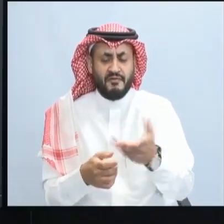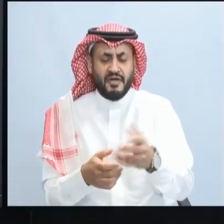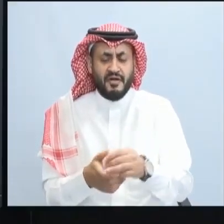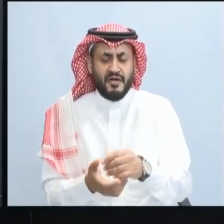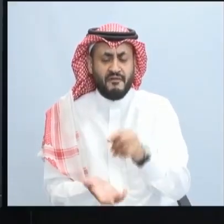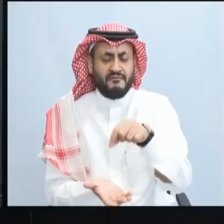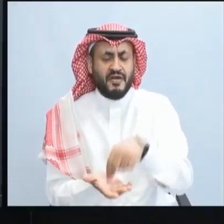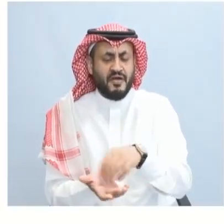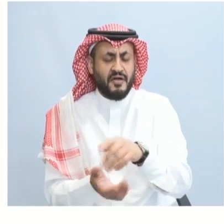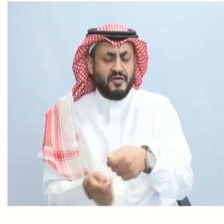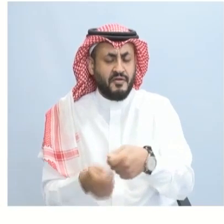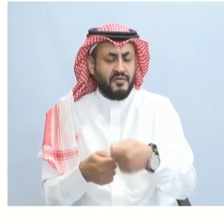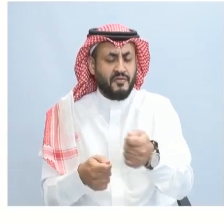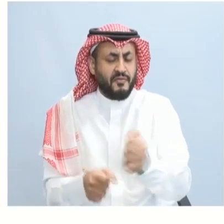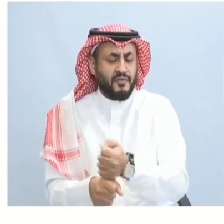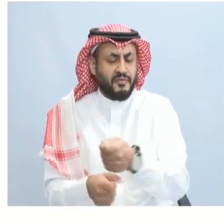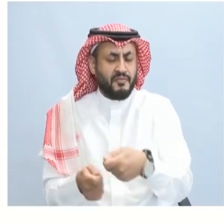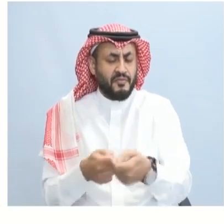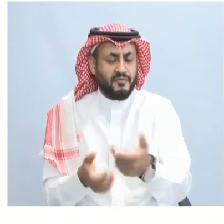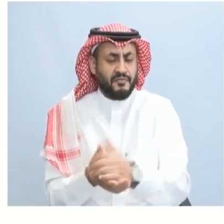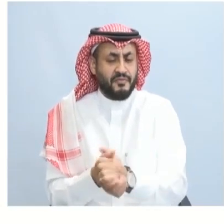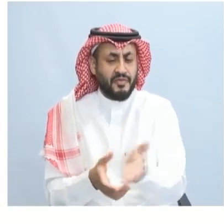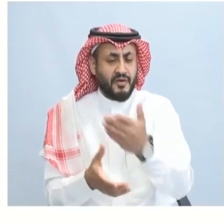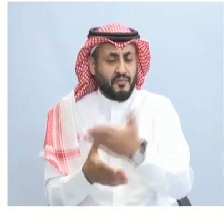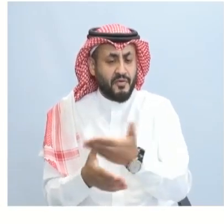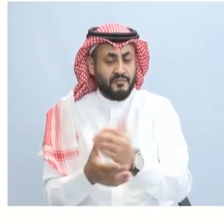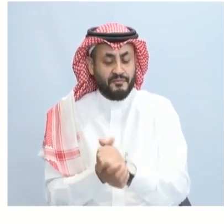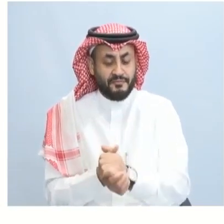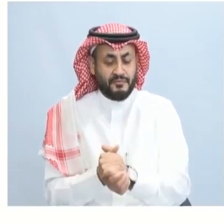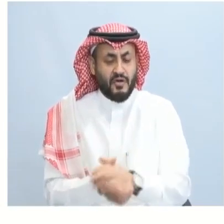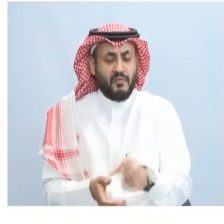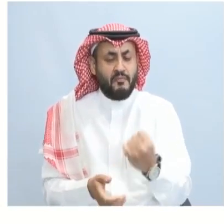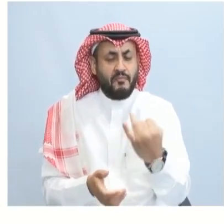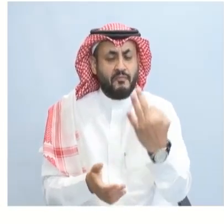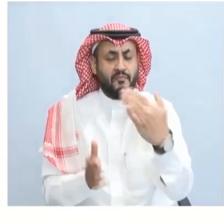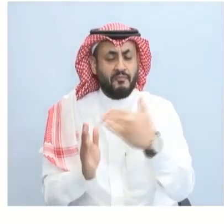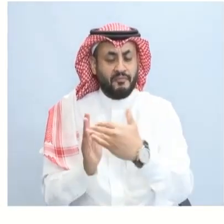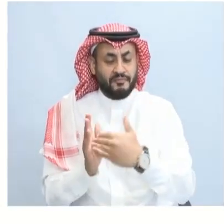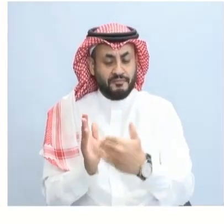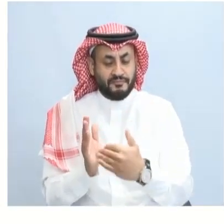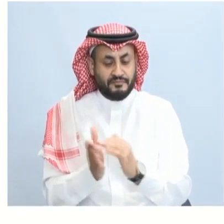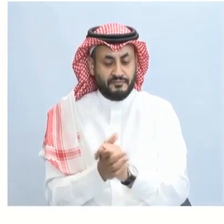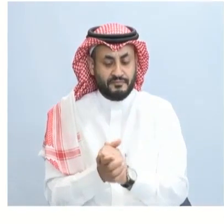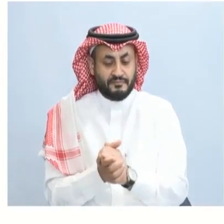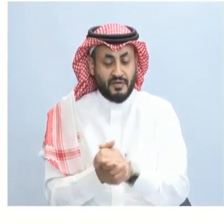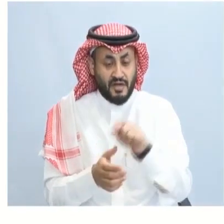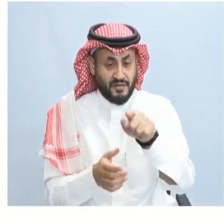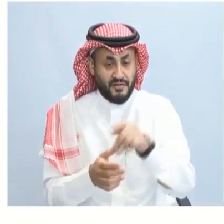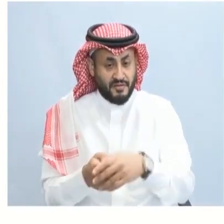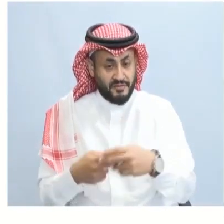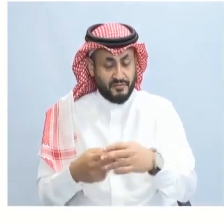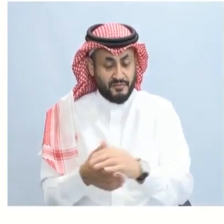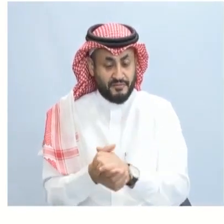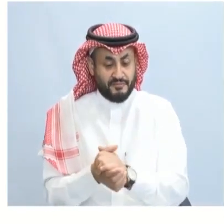at the very end and why? There are many options. Here the question is for you. Would